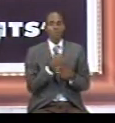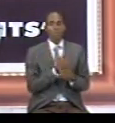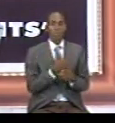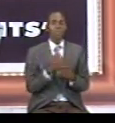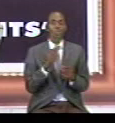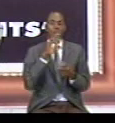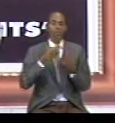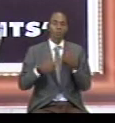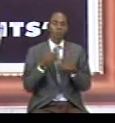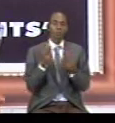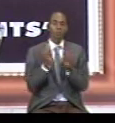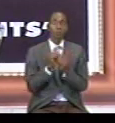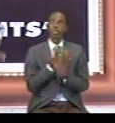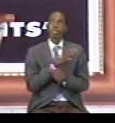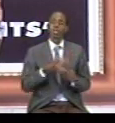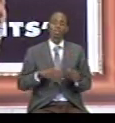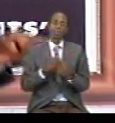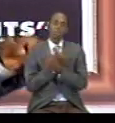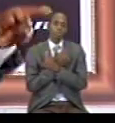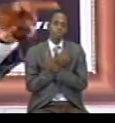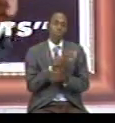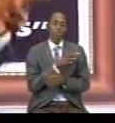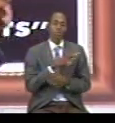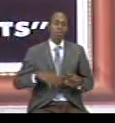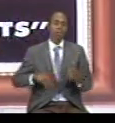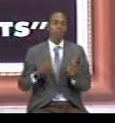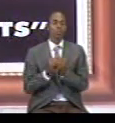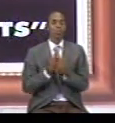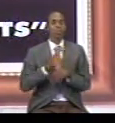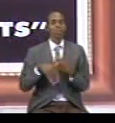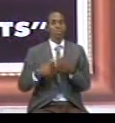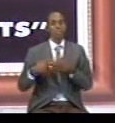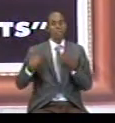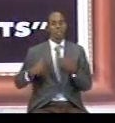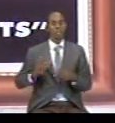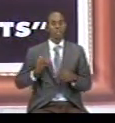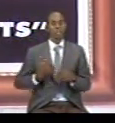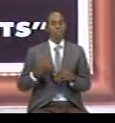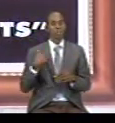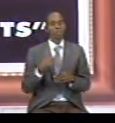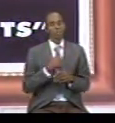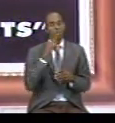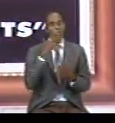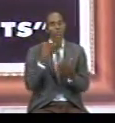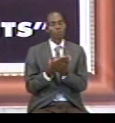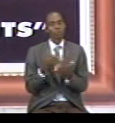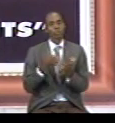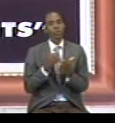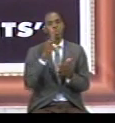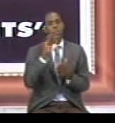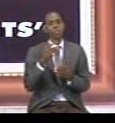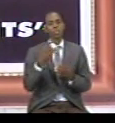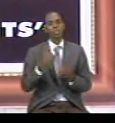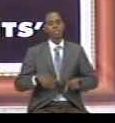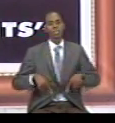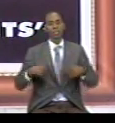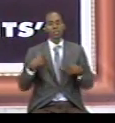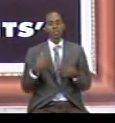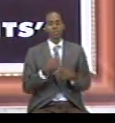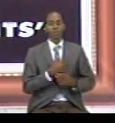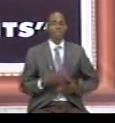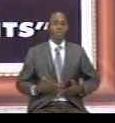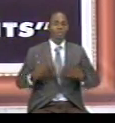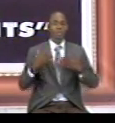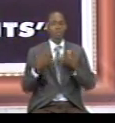with all our heart and all our soul, and we prove it by the life we live, we prove it by submission to his commandment.